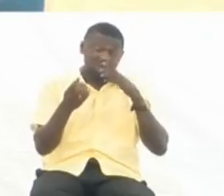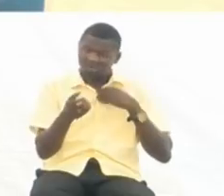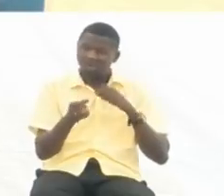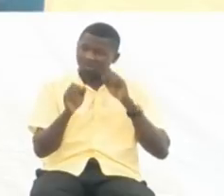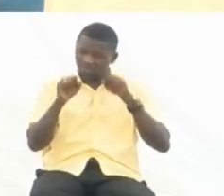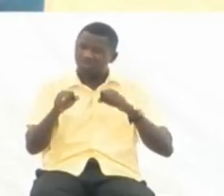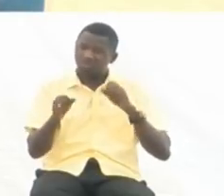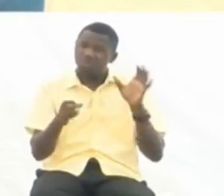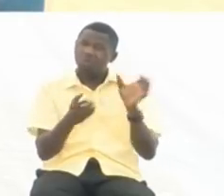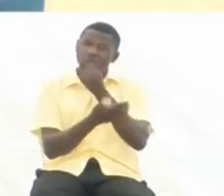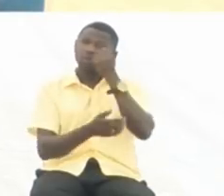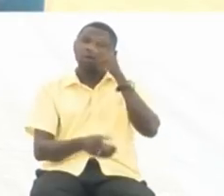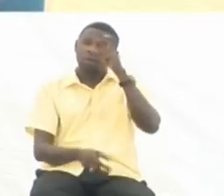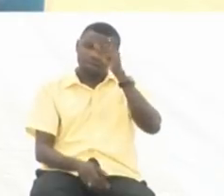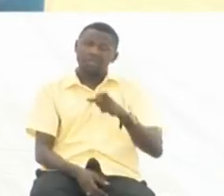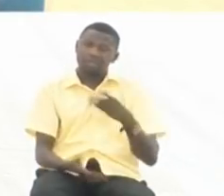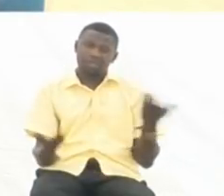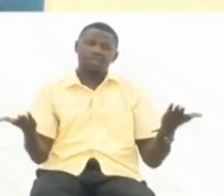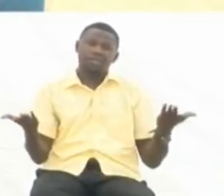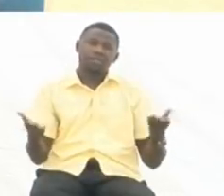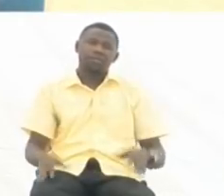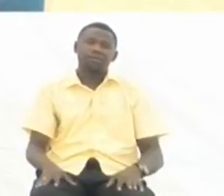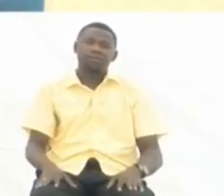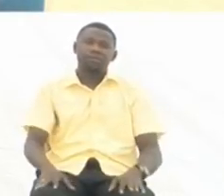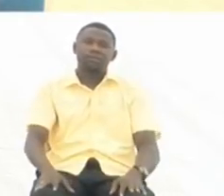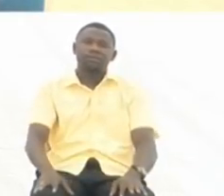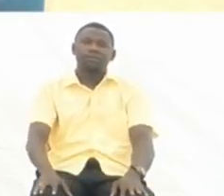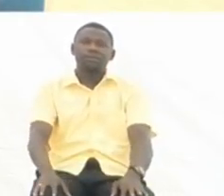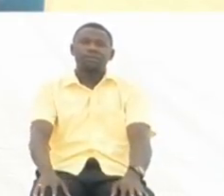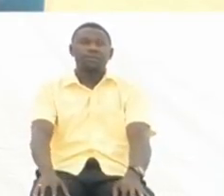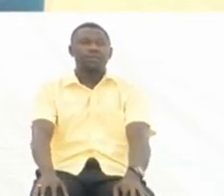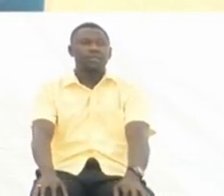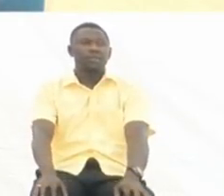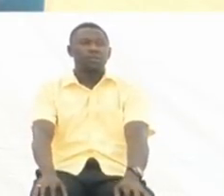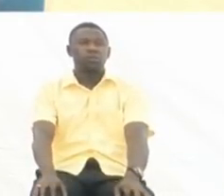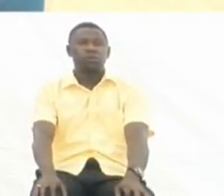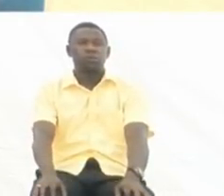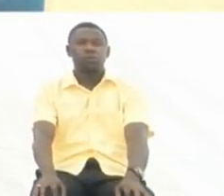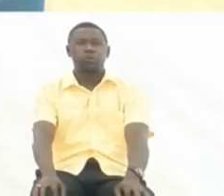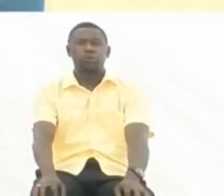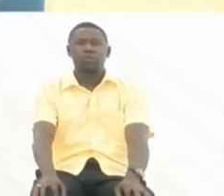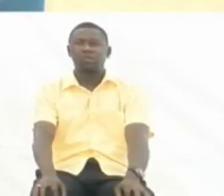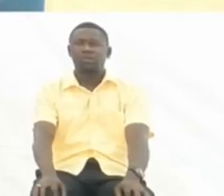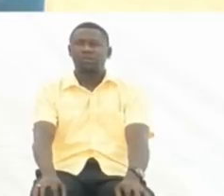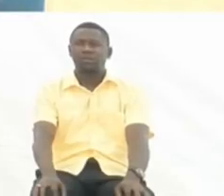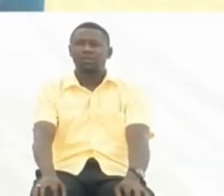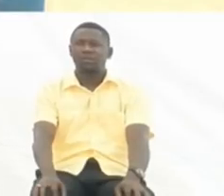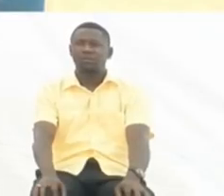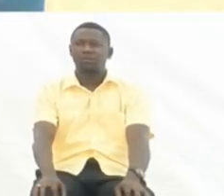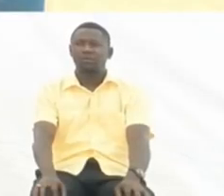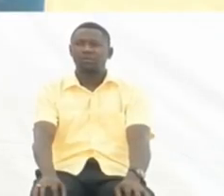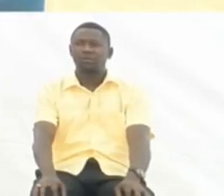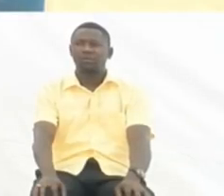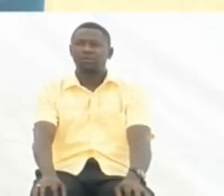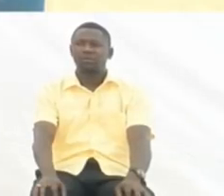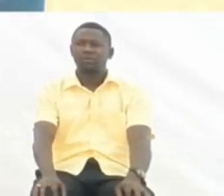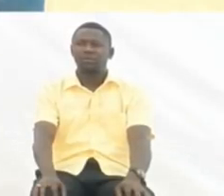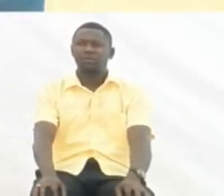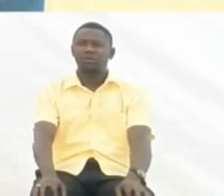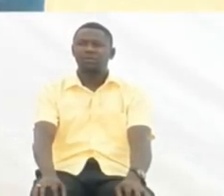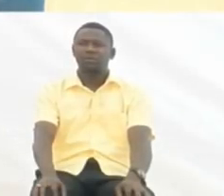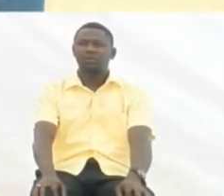with a 2,000 vote, perhaps only that vote would be the reason for a victory. So